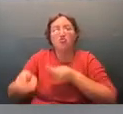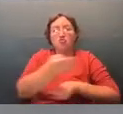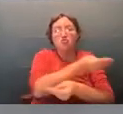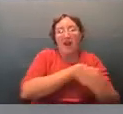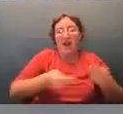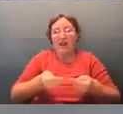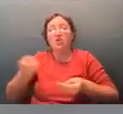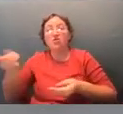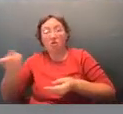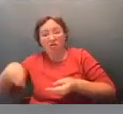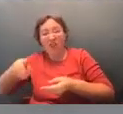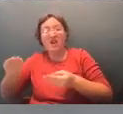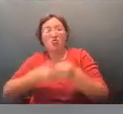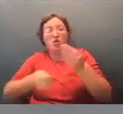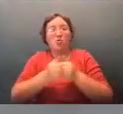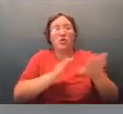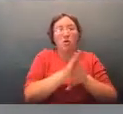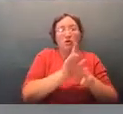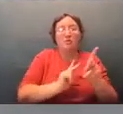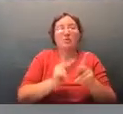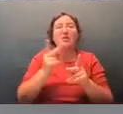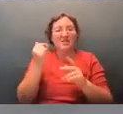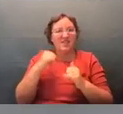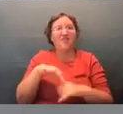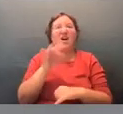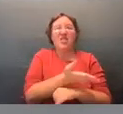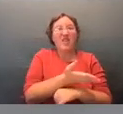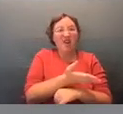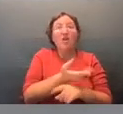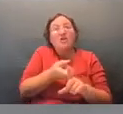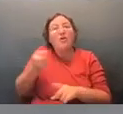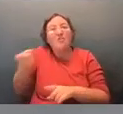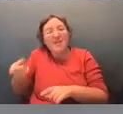the coast. If you do find any artifacts out here,